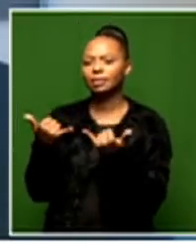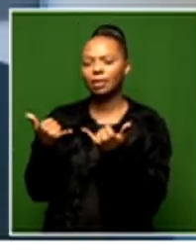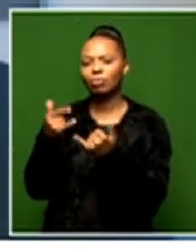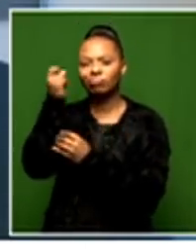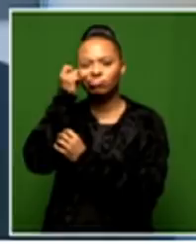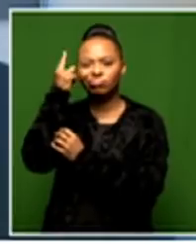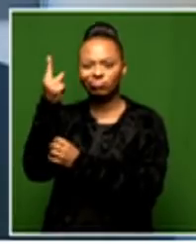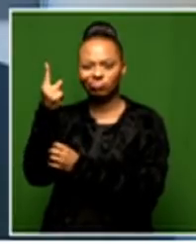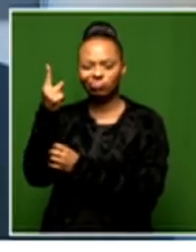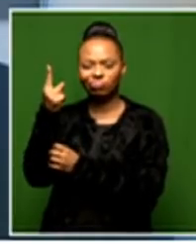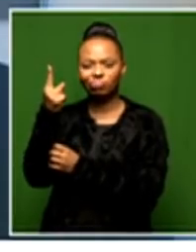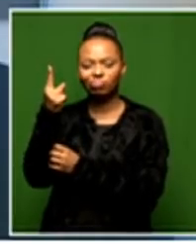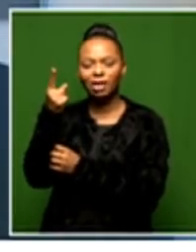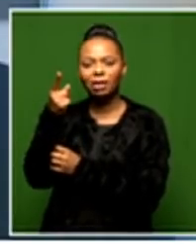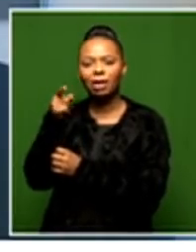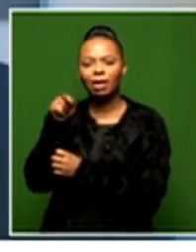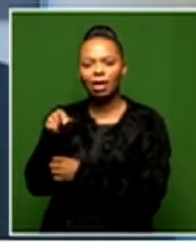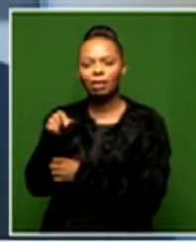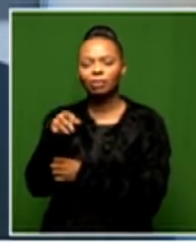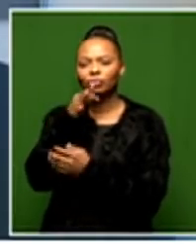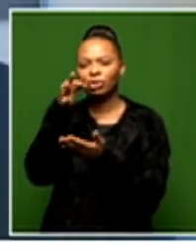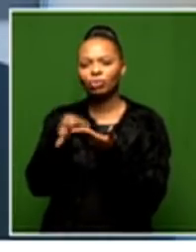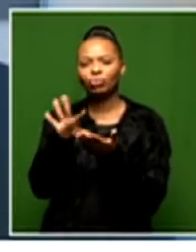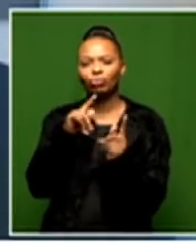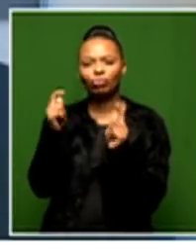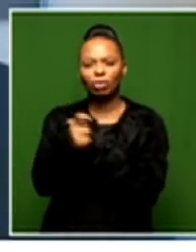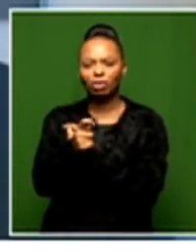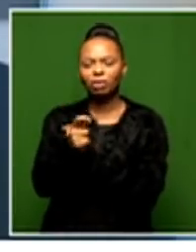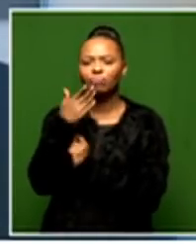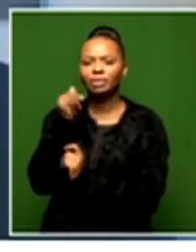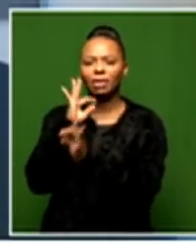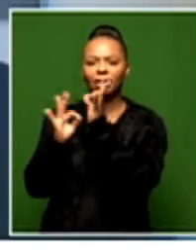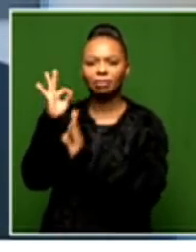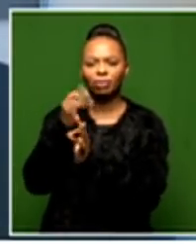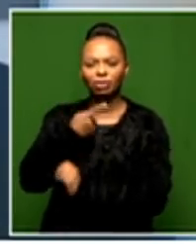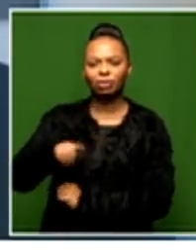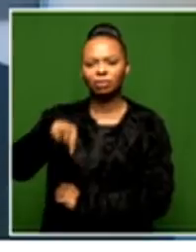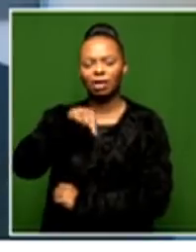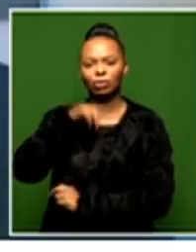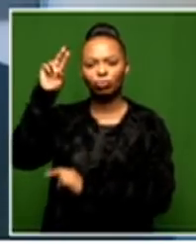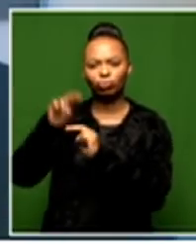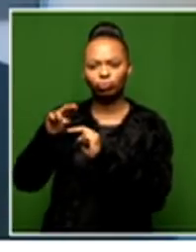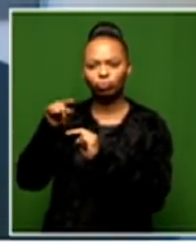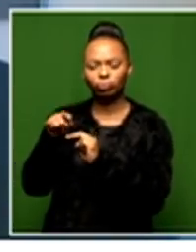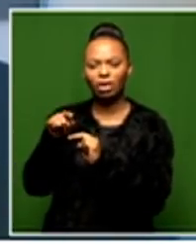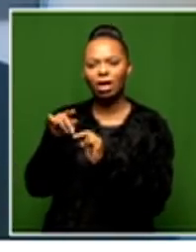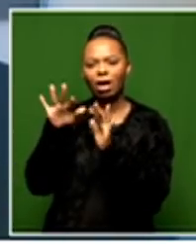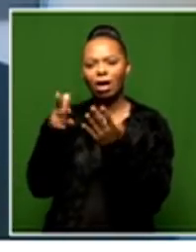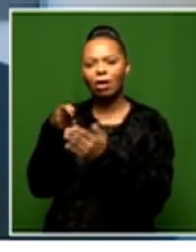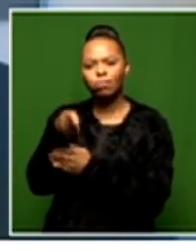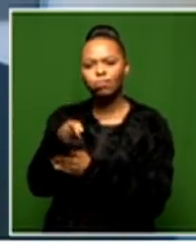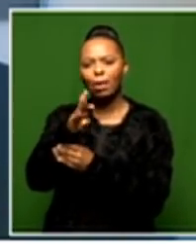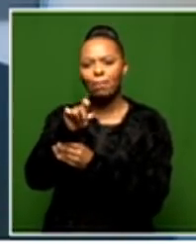better understanding of the suggested changes. If you could explain to us, in a nutshell, the existing